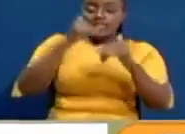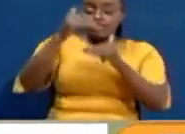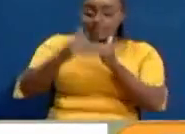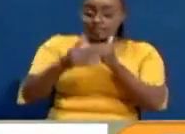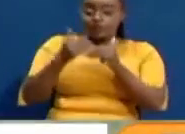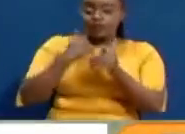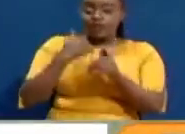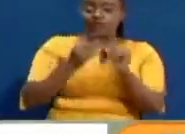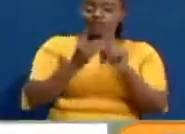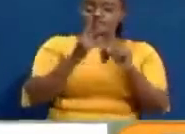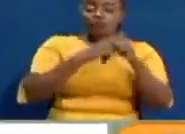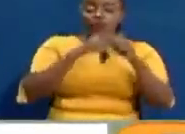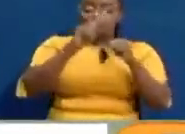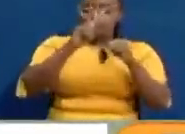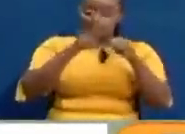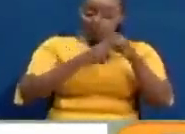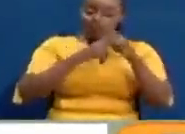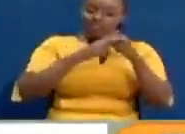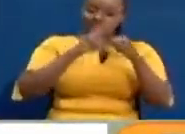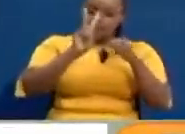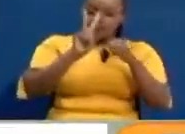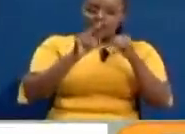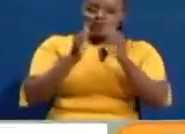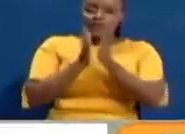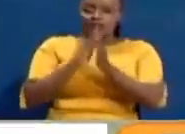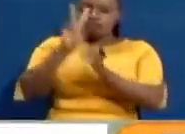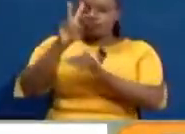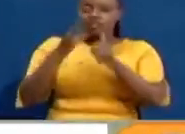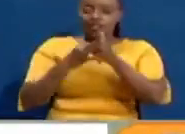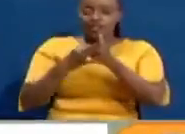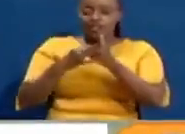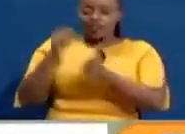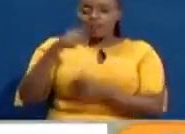the 27th and 28th of this month.